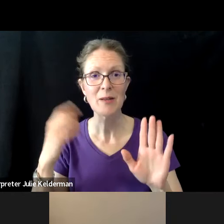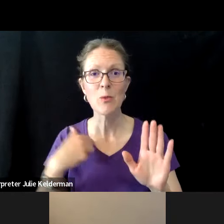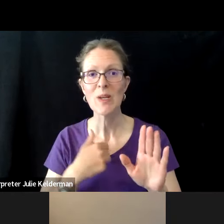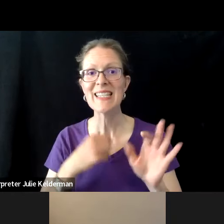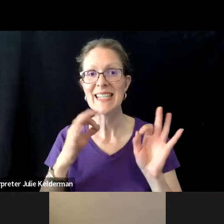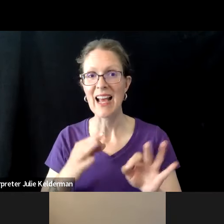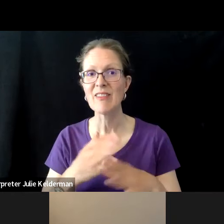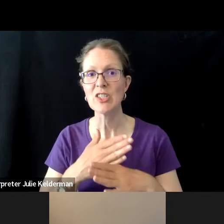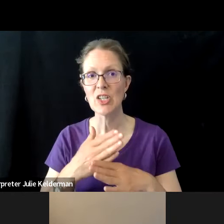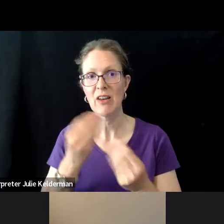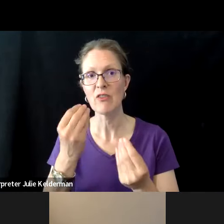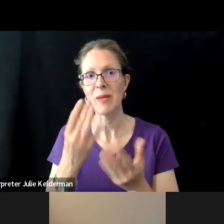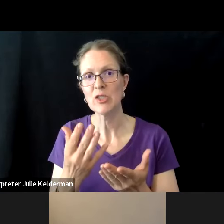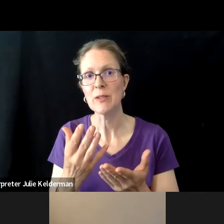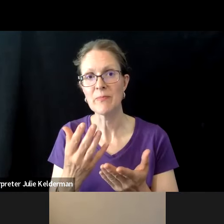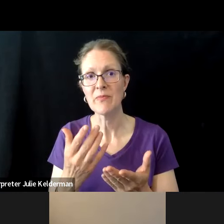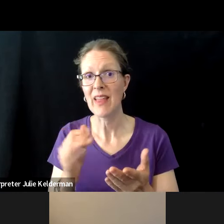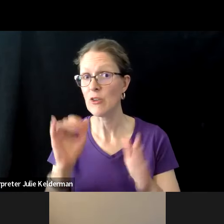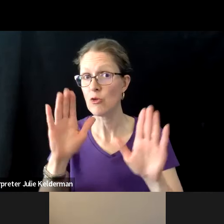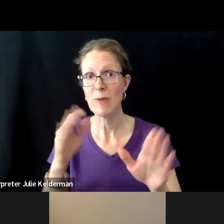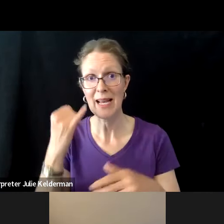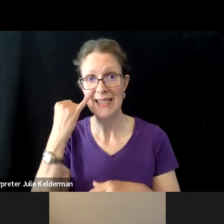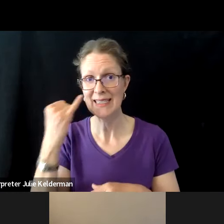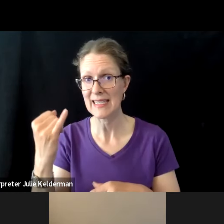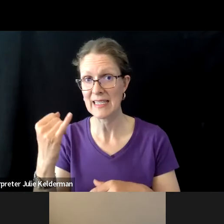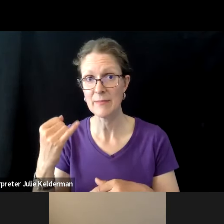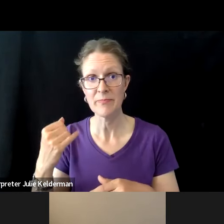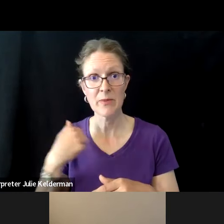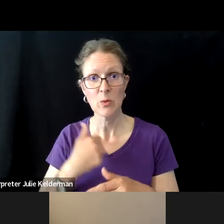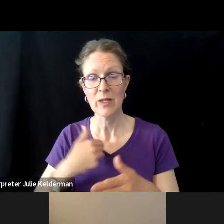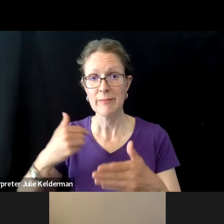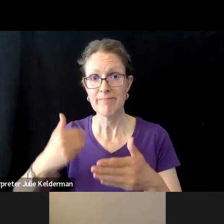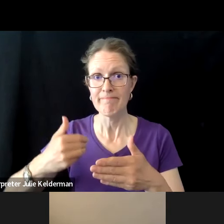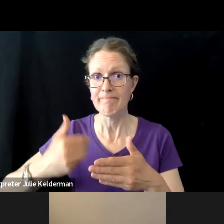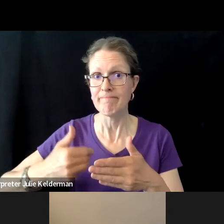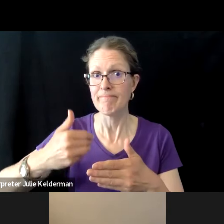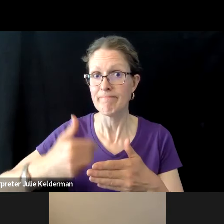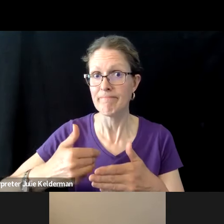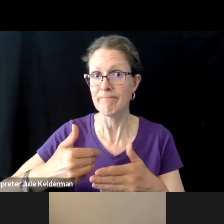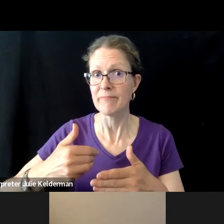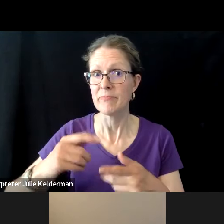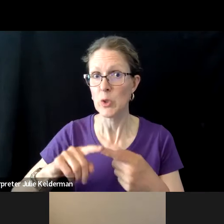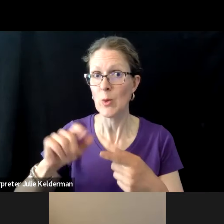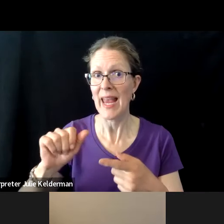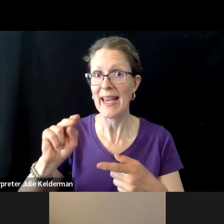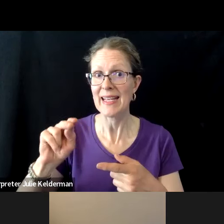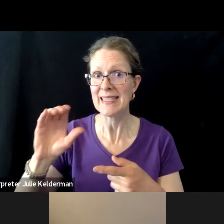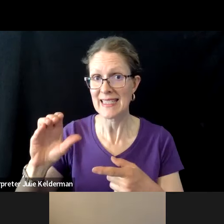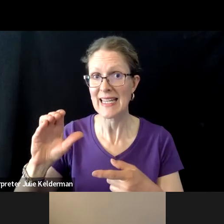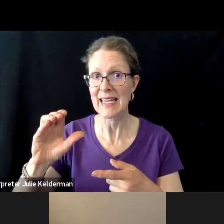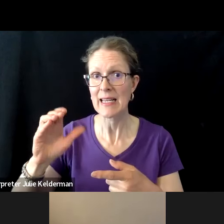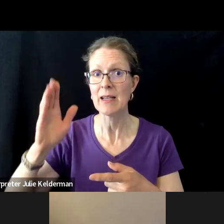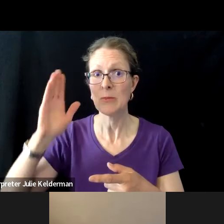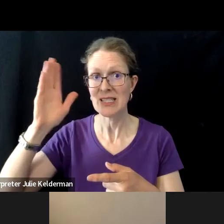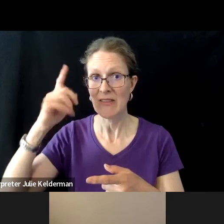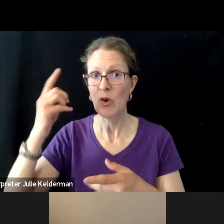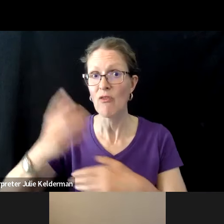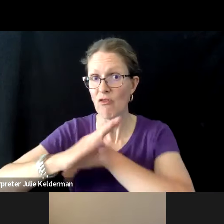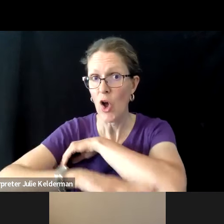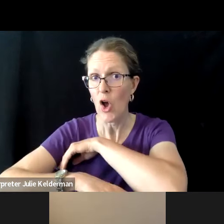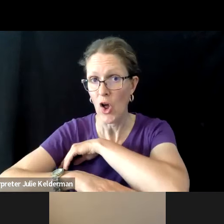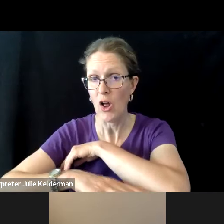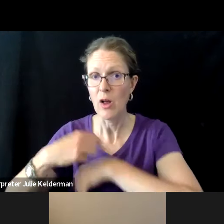you. And I think it's a great idea as we're getting close to the ANC presentations in the fall. We can put that together into our